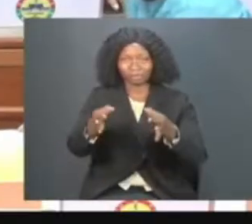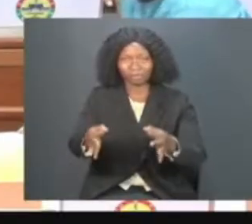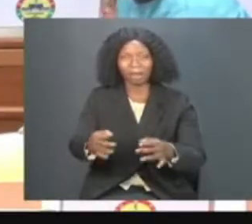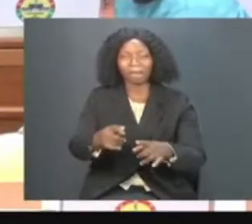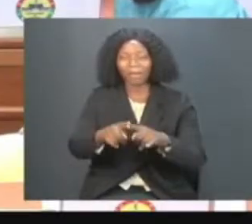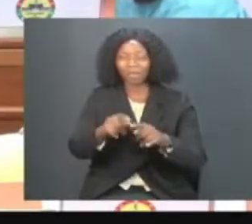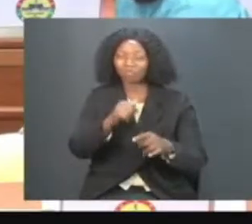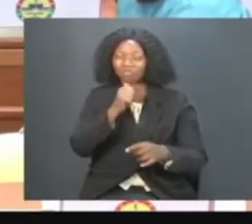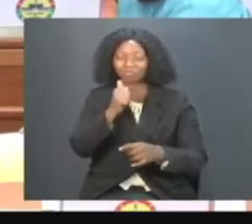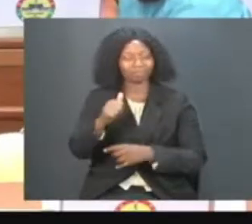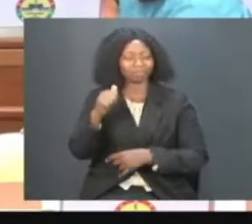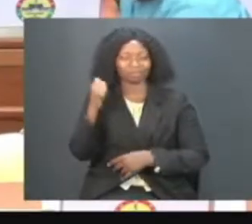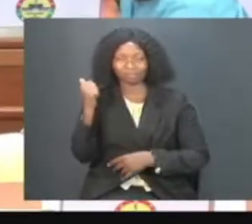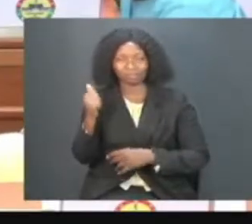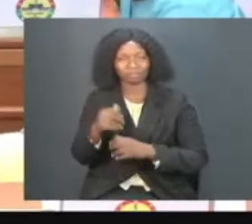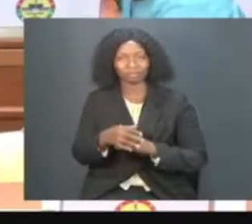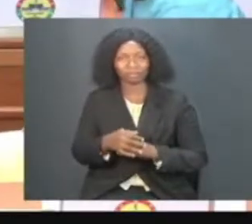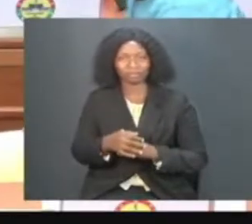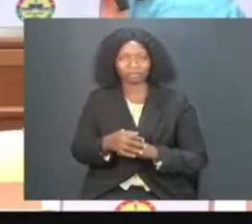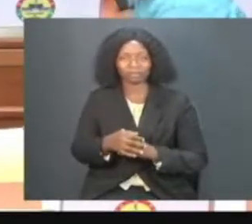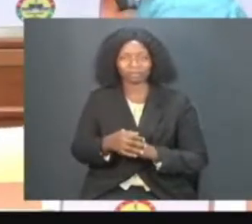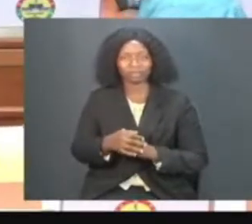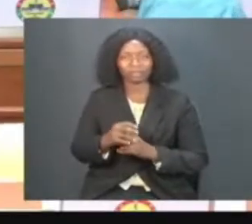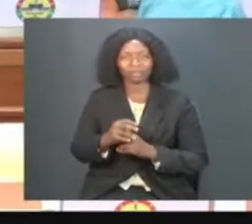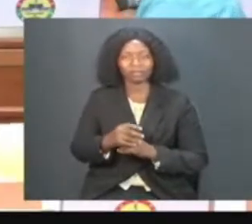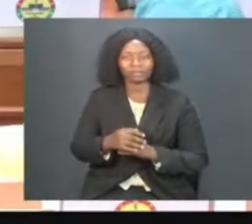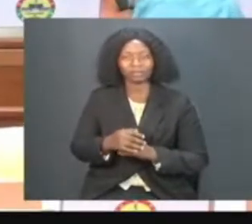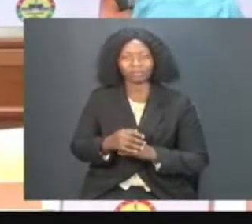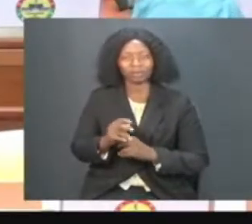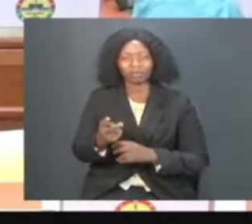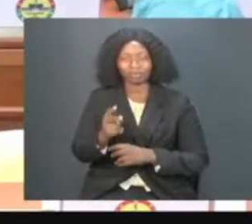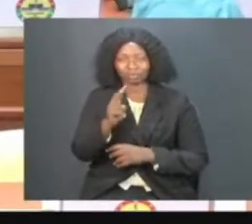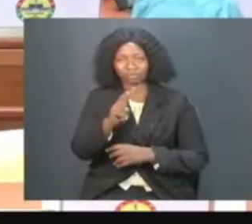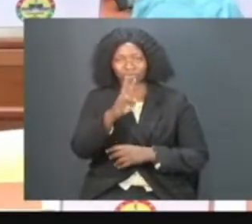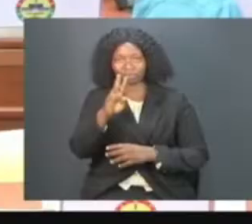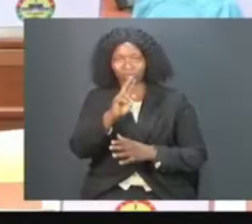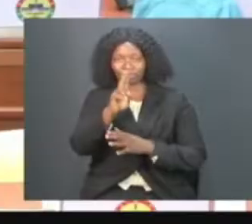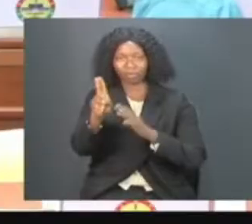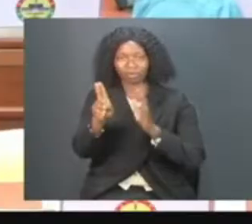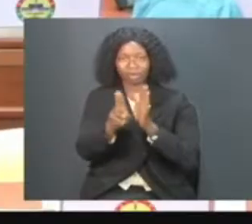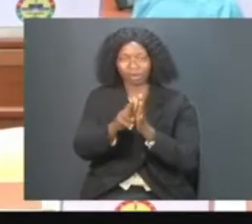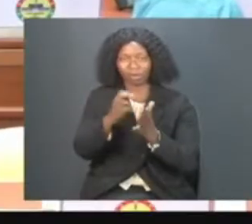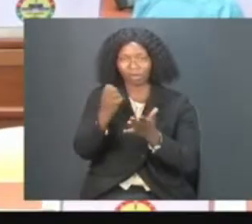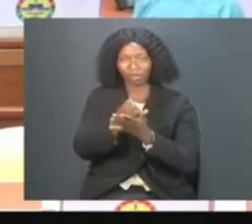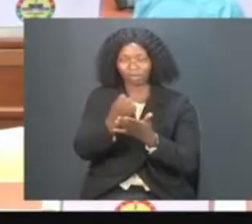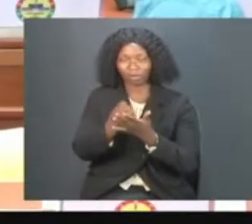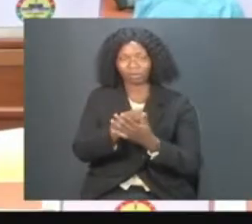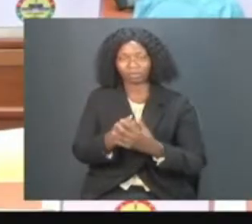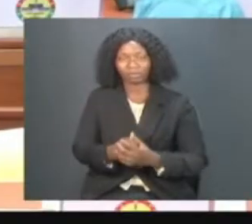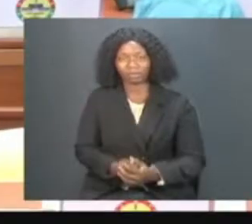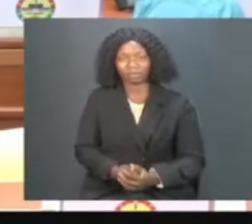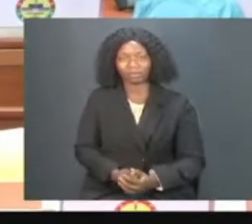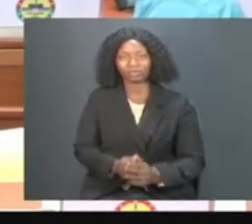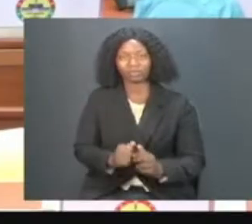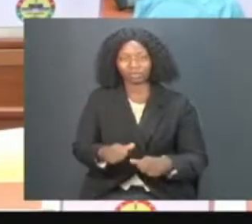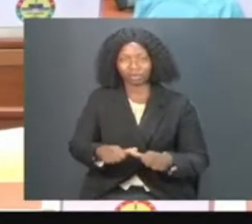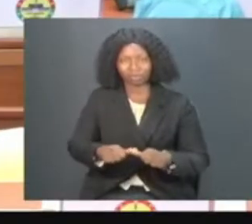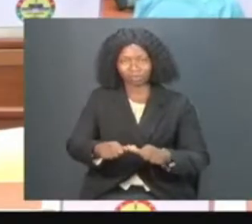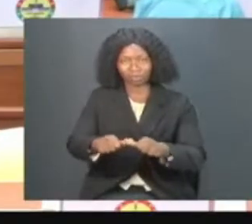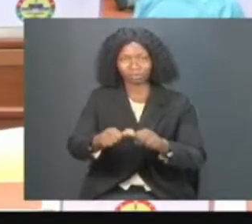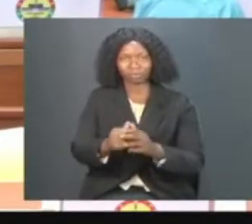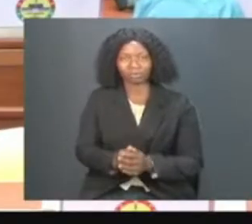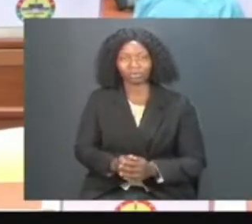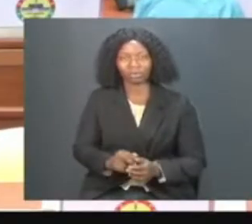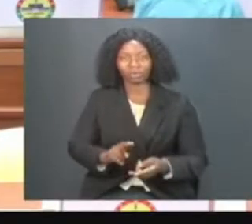objecting to, I think, second consideration of the 24-hour economy. We are not objecting to it. We can go ahead and take